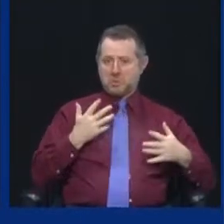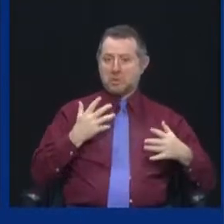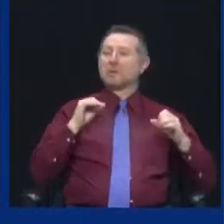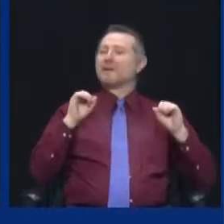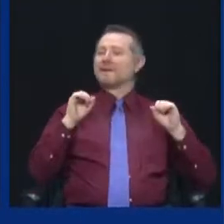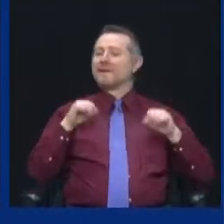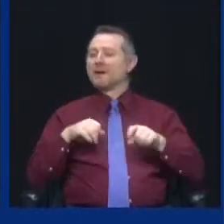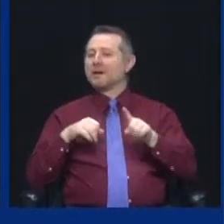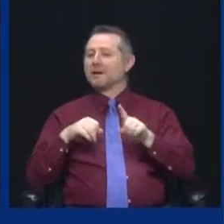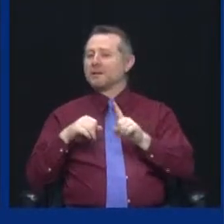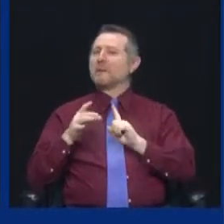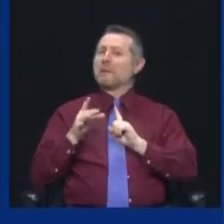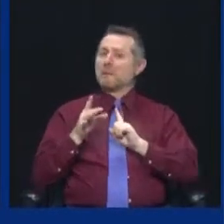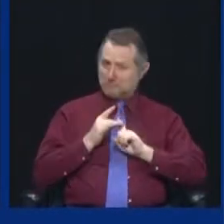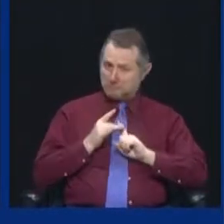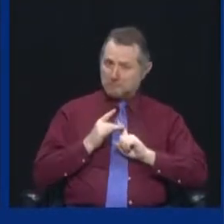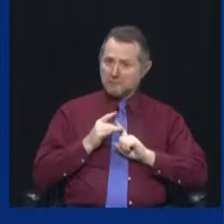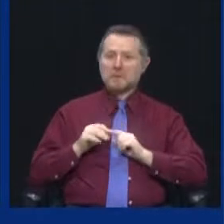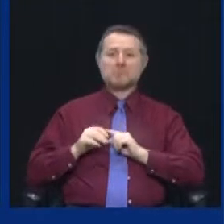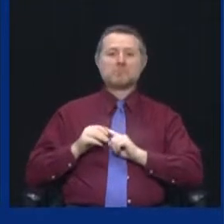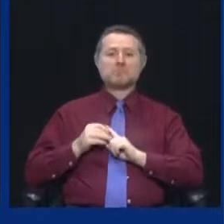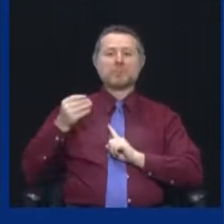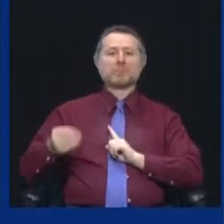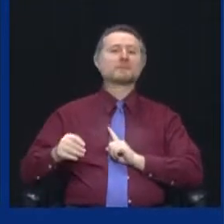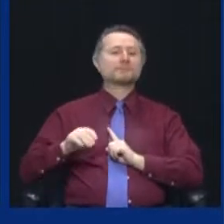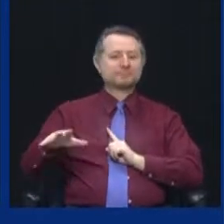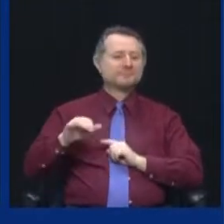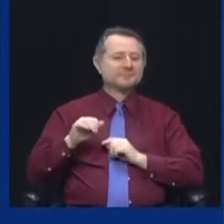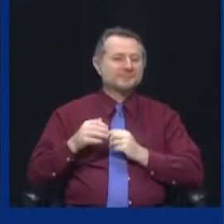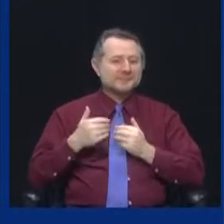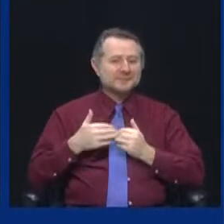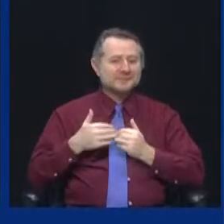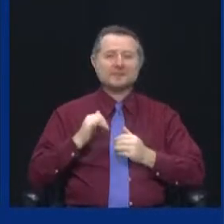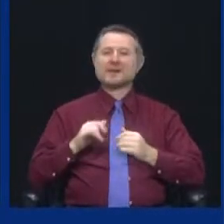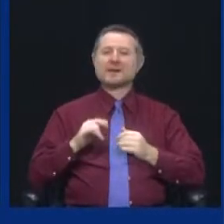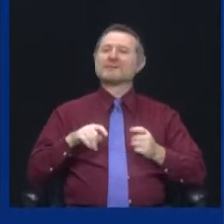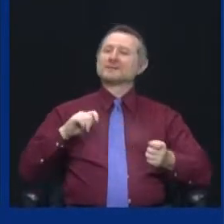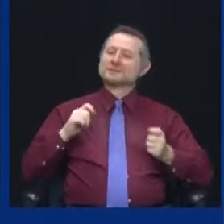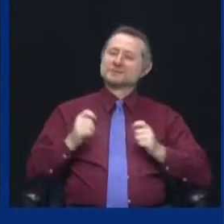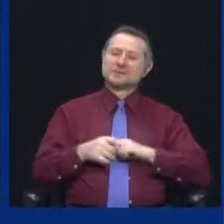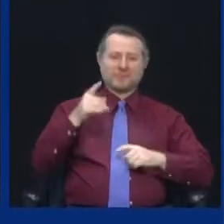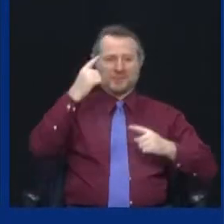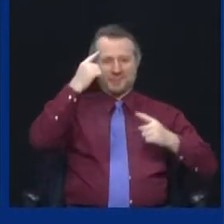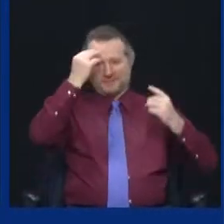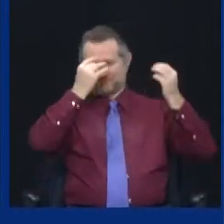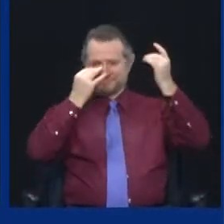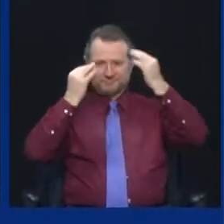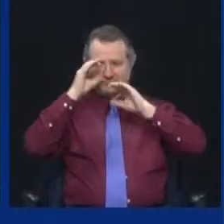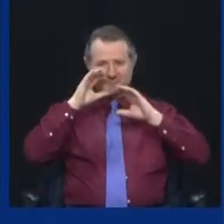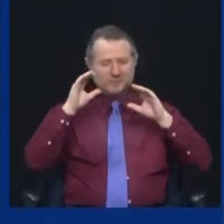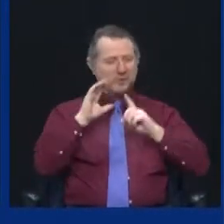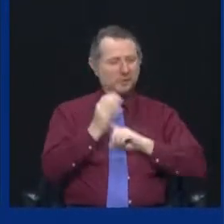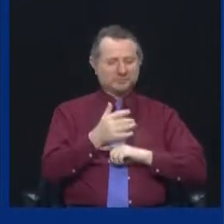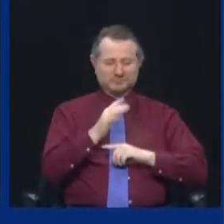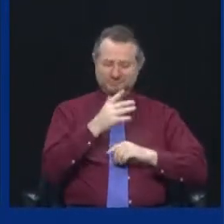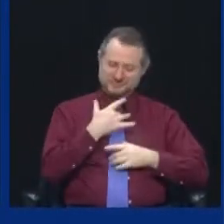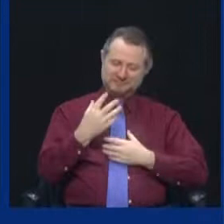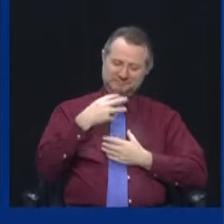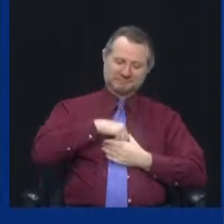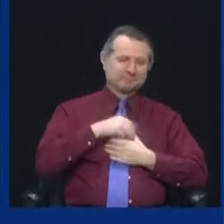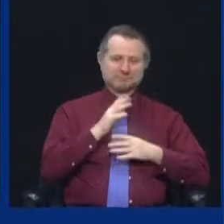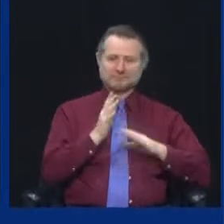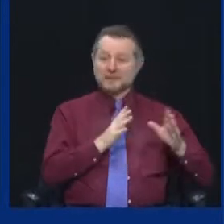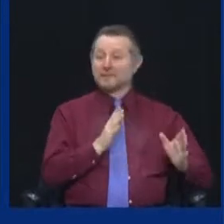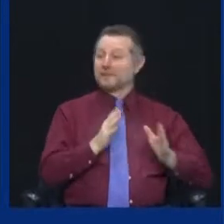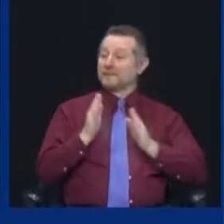anyone. So we have to change the headset, change the culture. We have to get those younger people in, and we're working on that. And then the